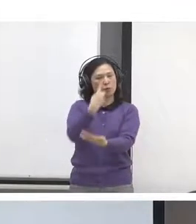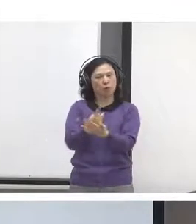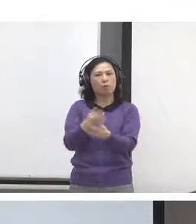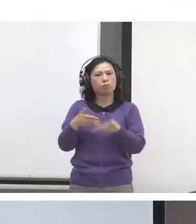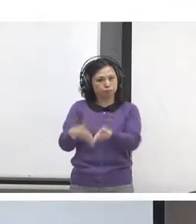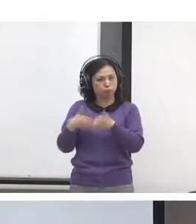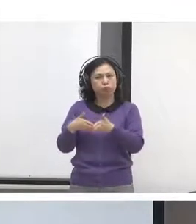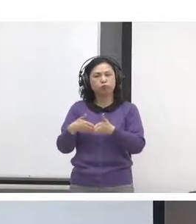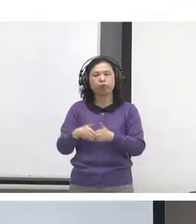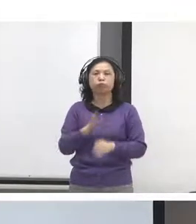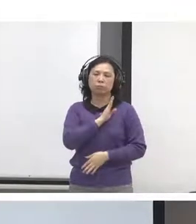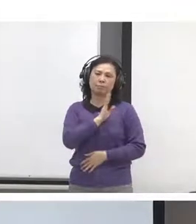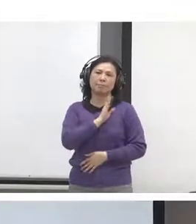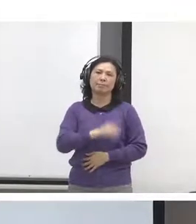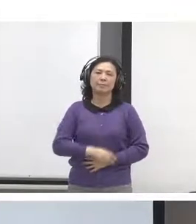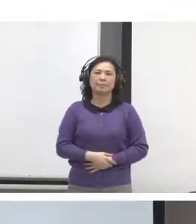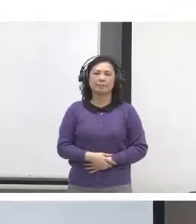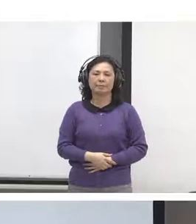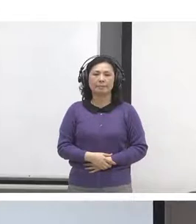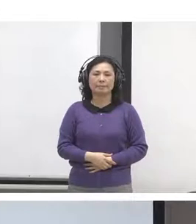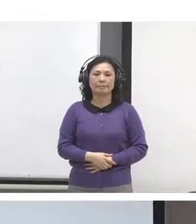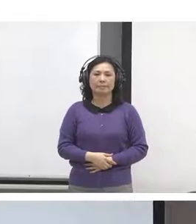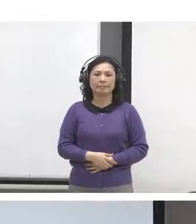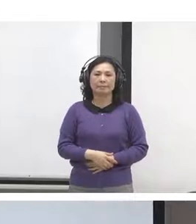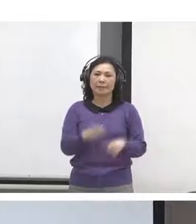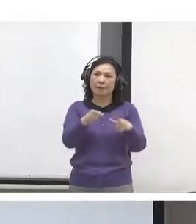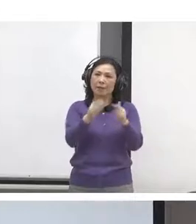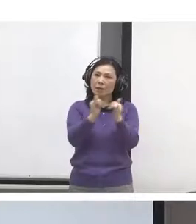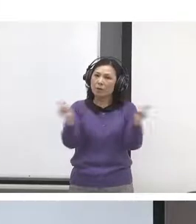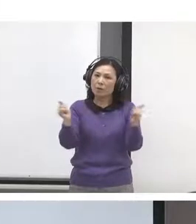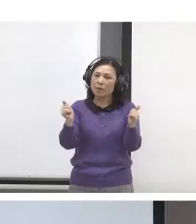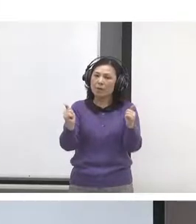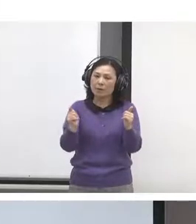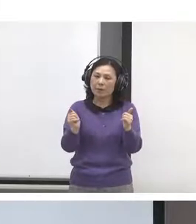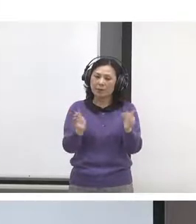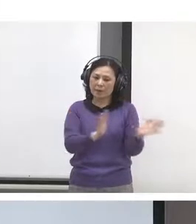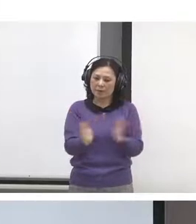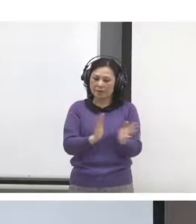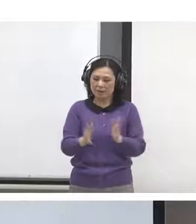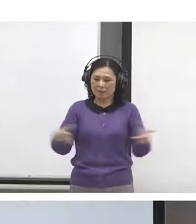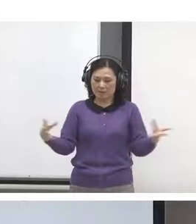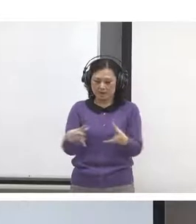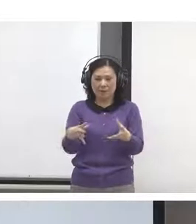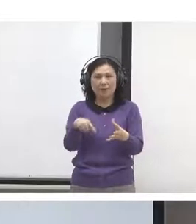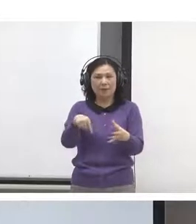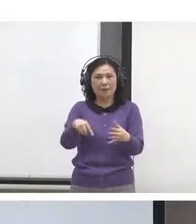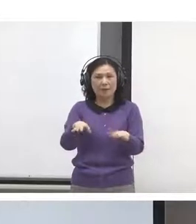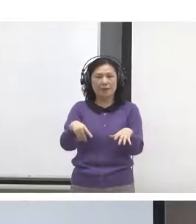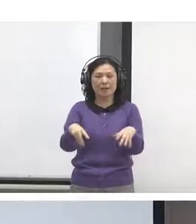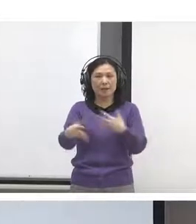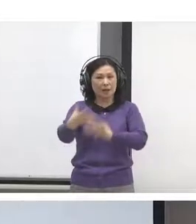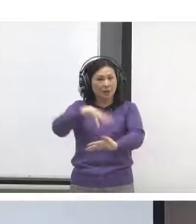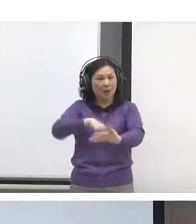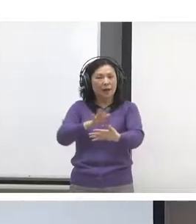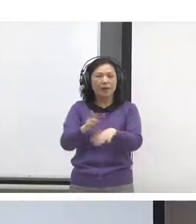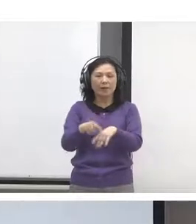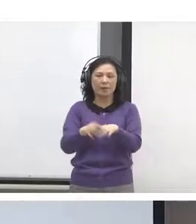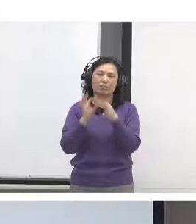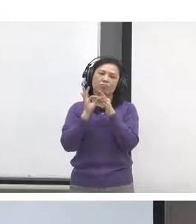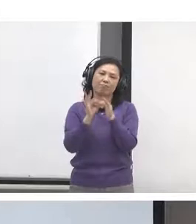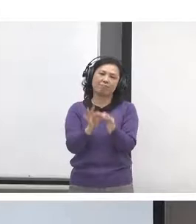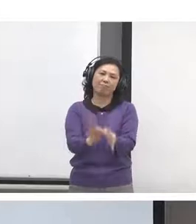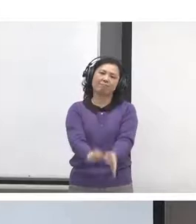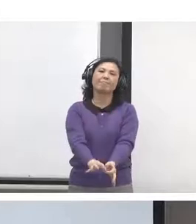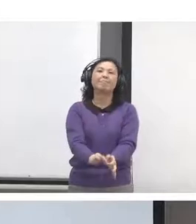Integrating citizen input into municipal processes has been a continual struggle in Toronto, but some projects at Civic Tech have specifically selected municipal